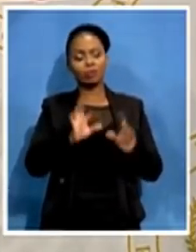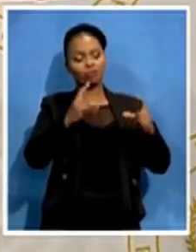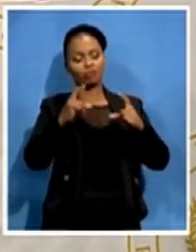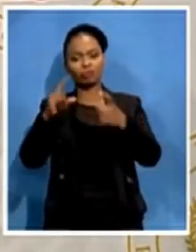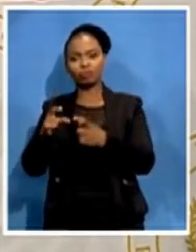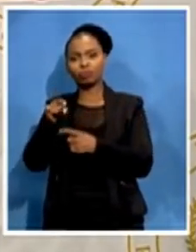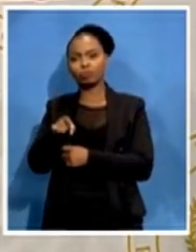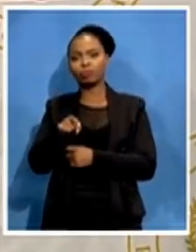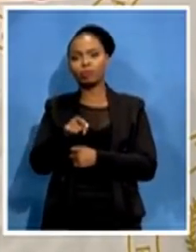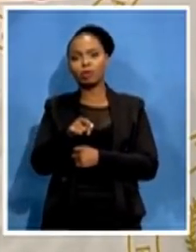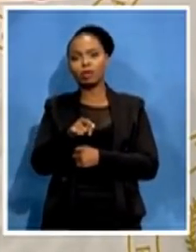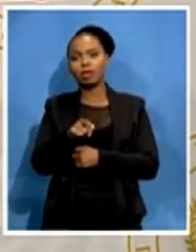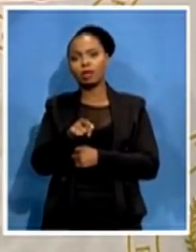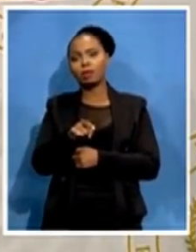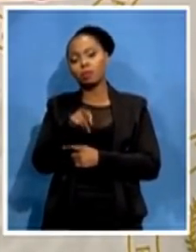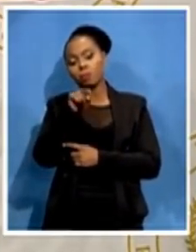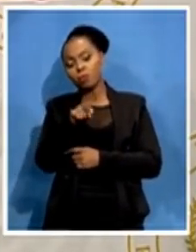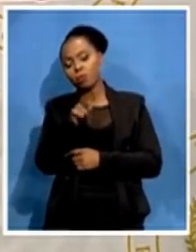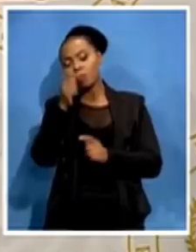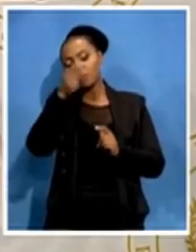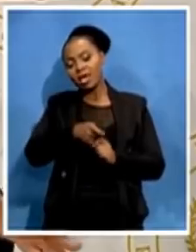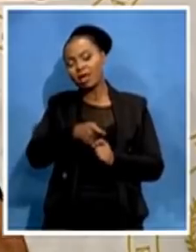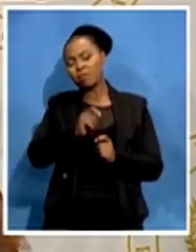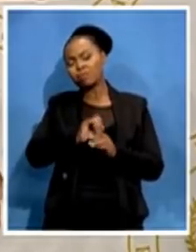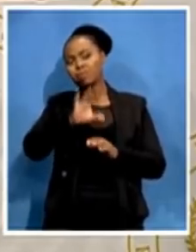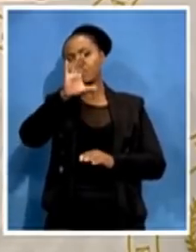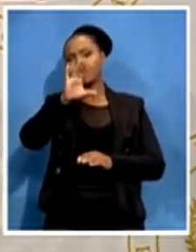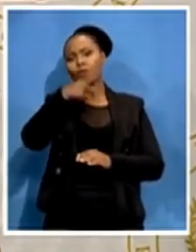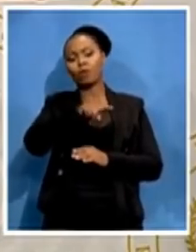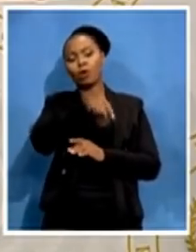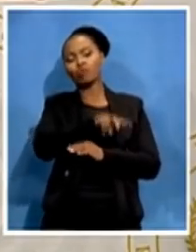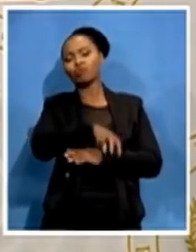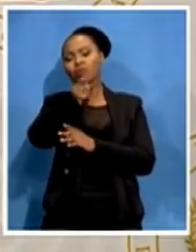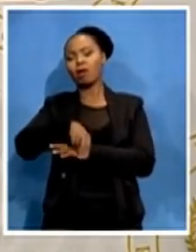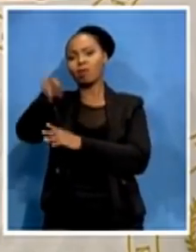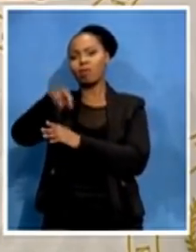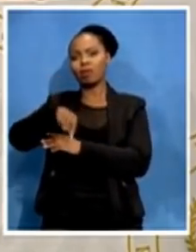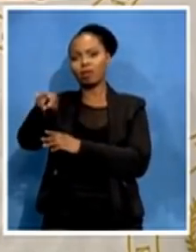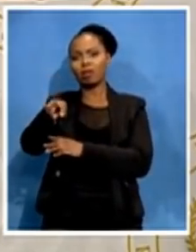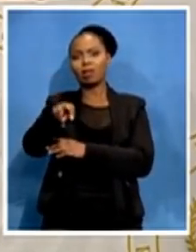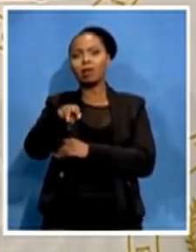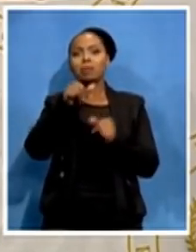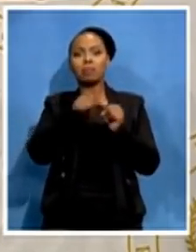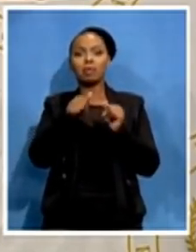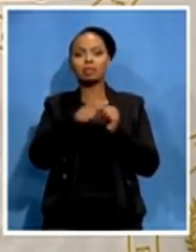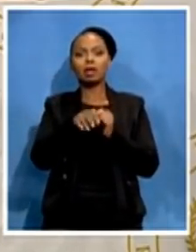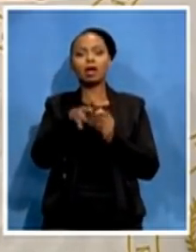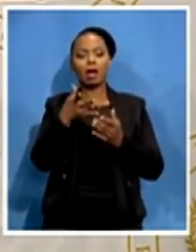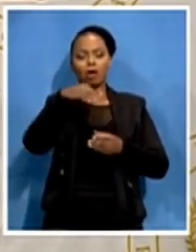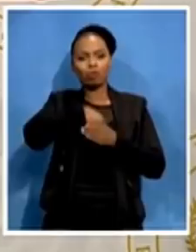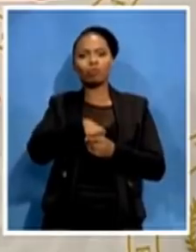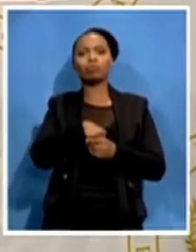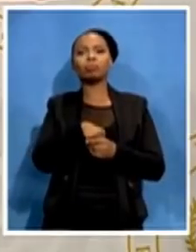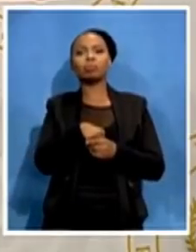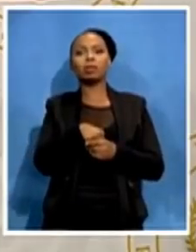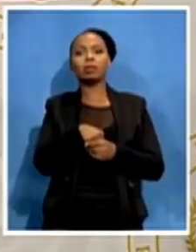as we pay for them to travel at great inconvenience to them and accommodating them, they would be able to testify from